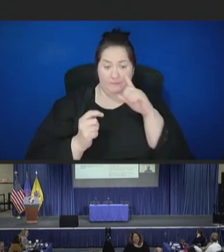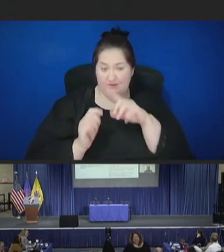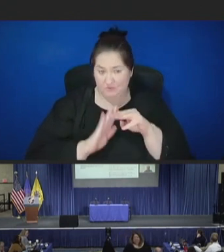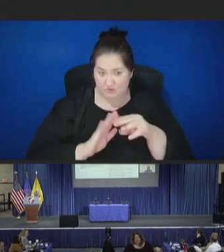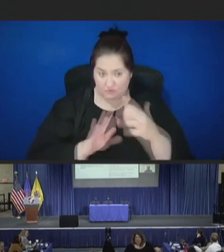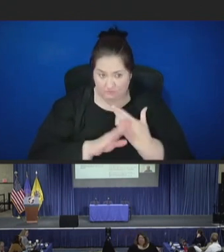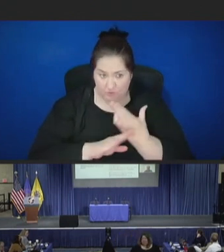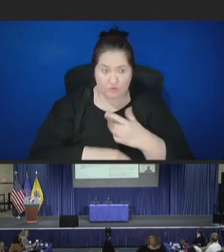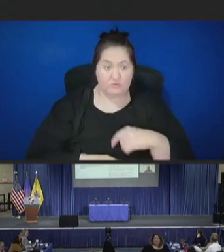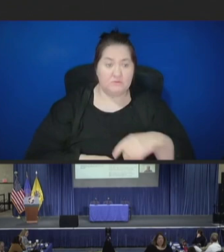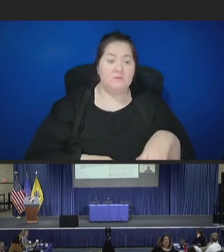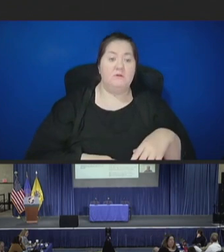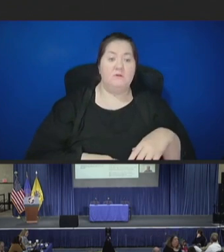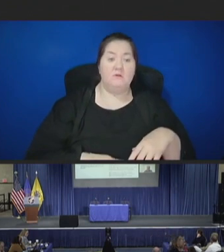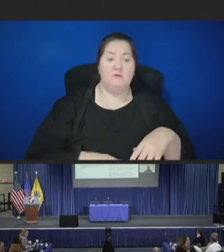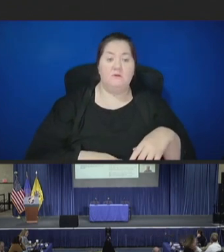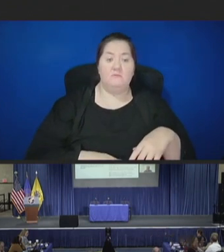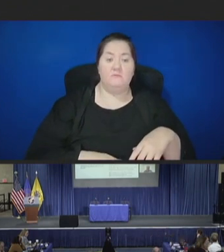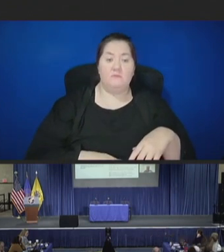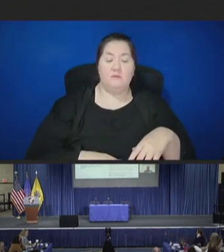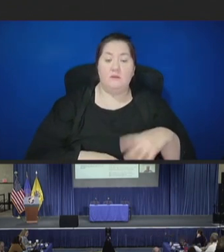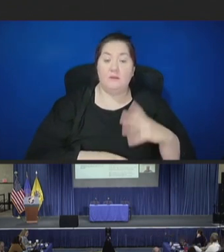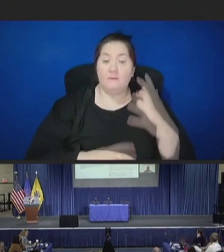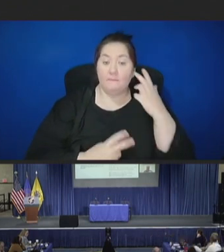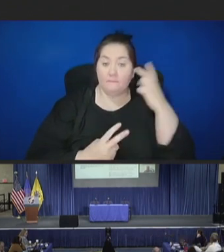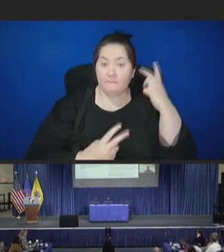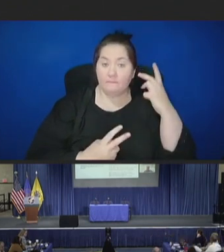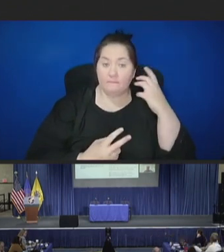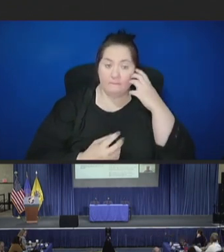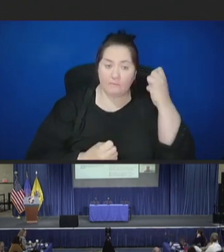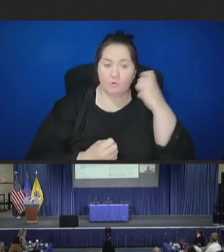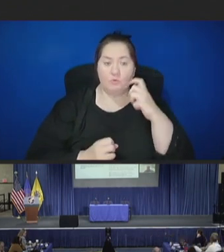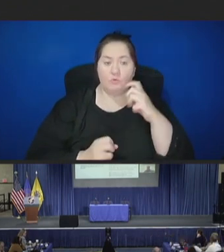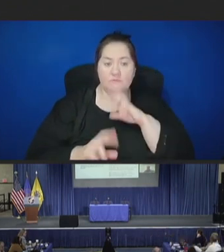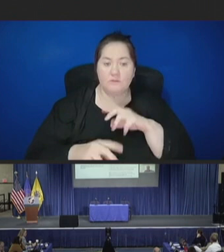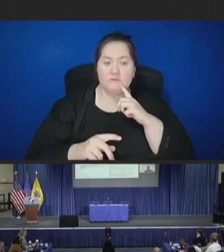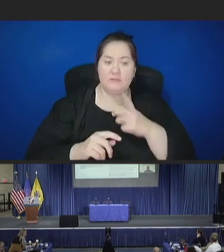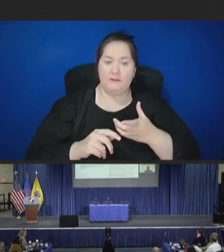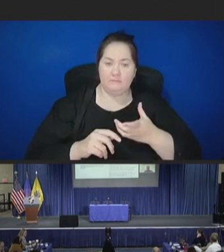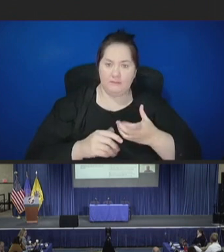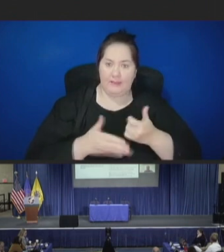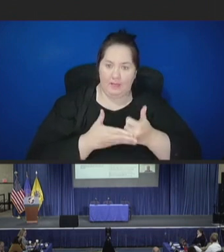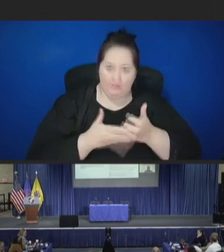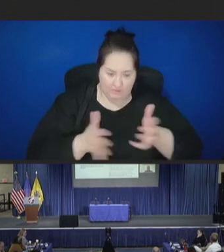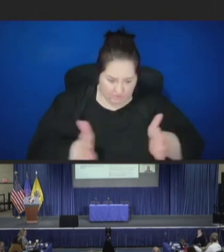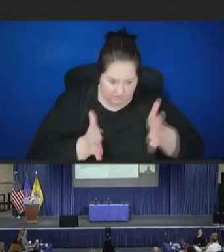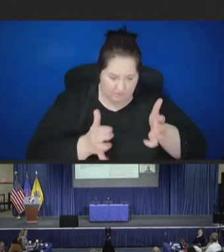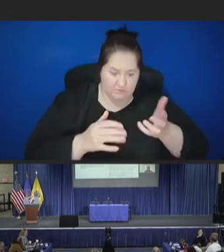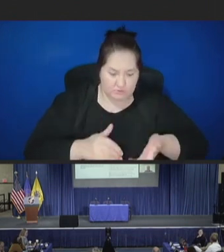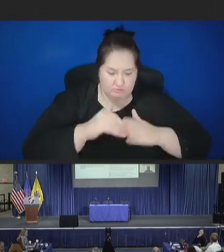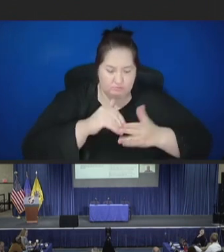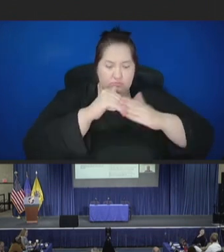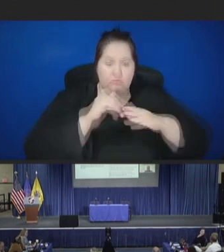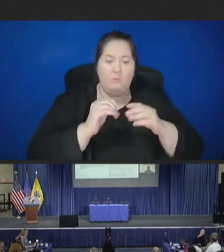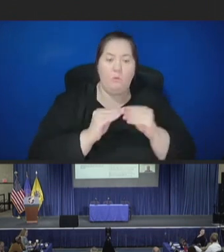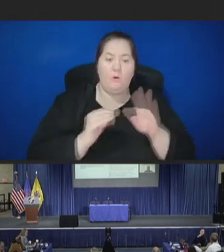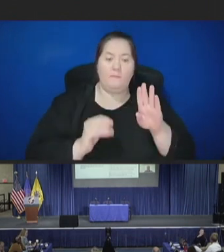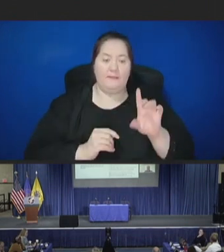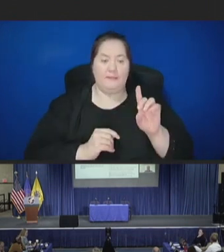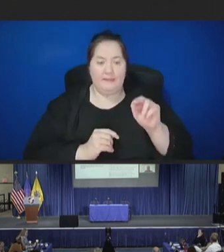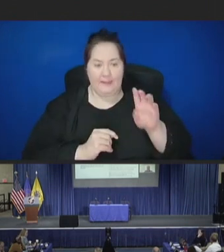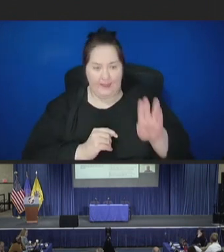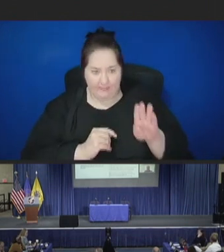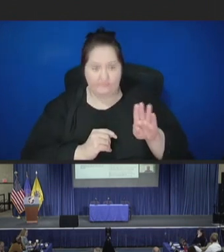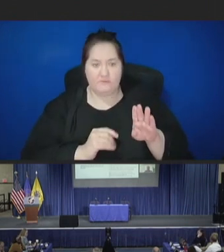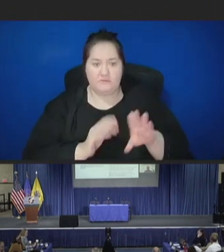and it induces VRC01 class memory responses that can be boosted toward BNAb development in mouse models. And working with many different